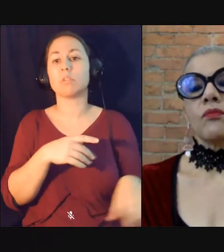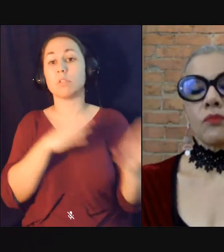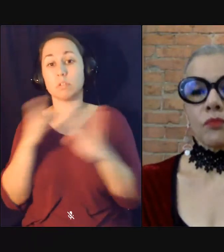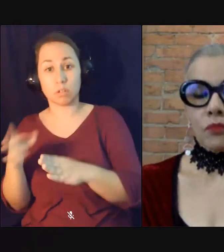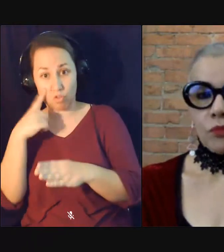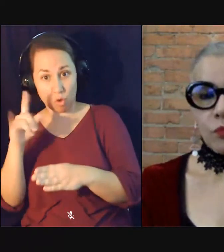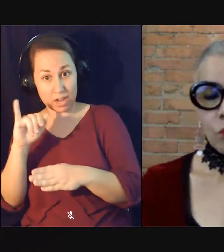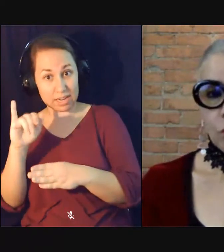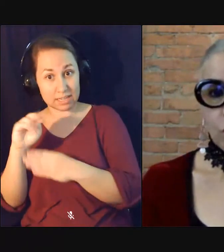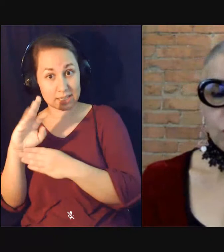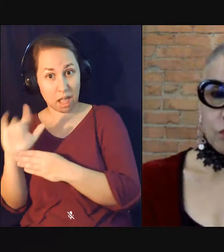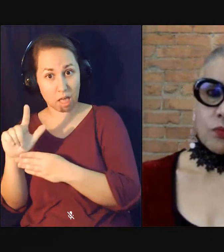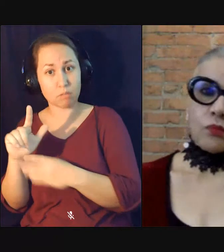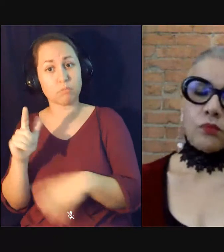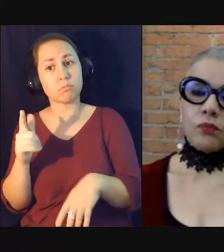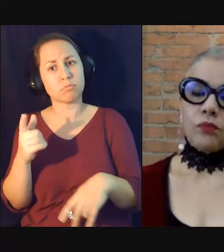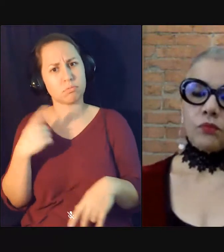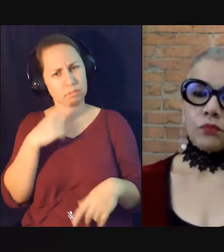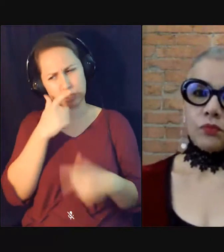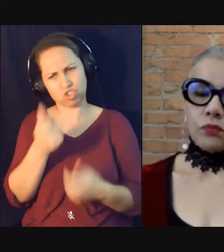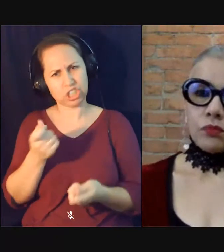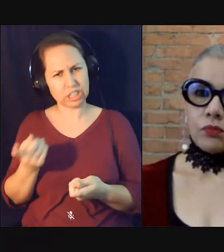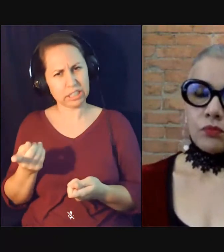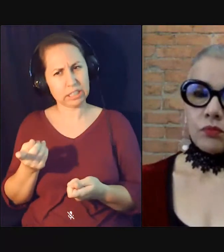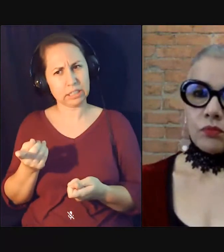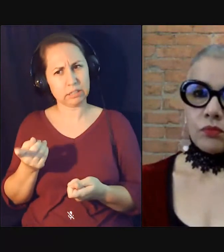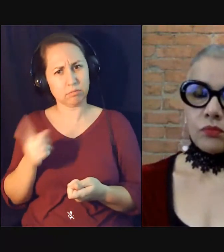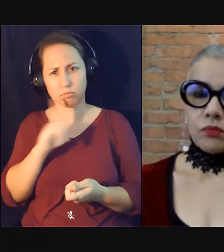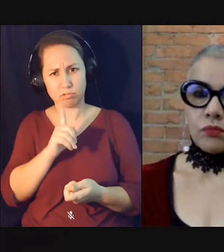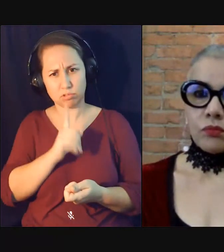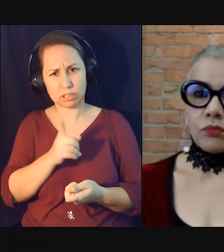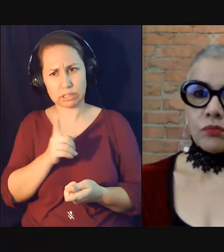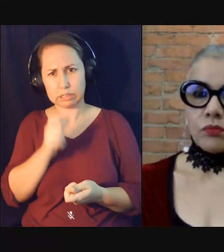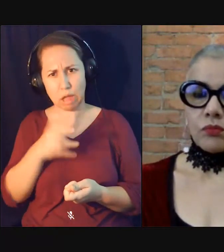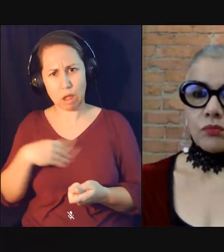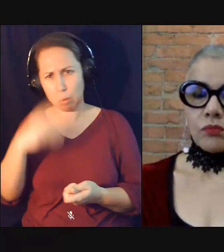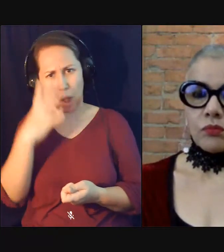community, what's interesting to me about the incel community is that it is by no means monolithically white.